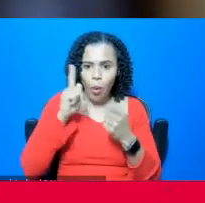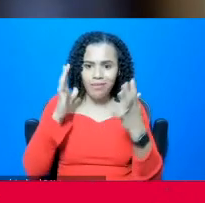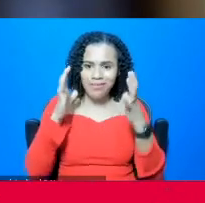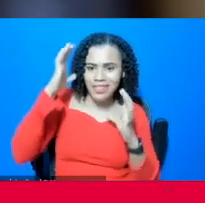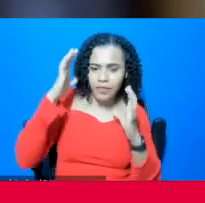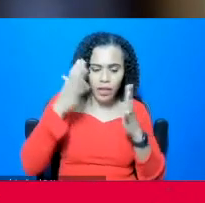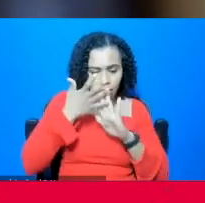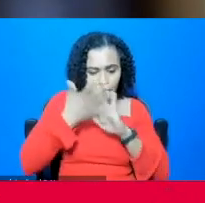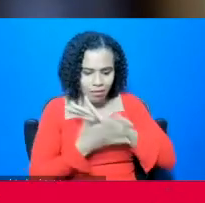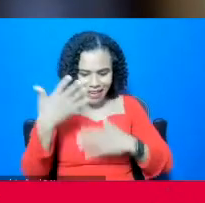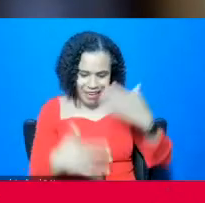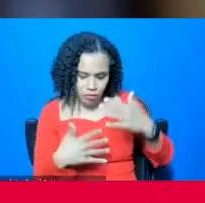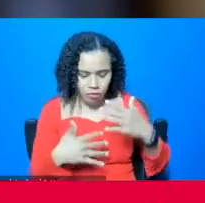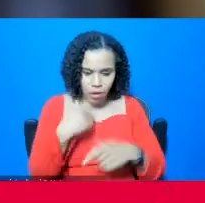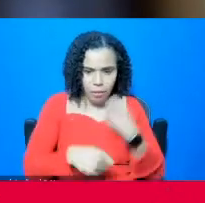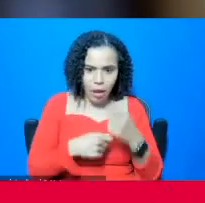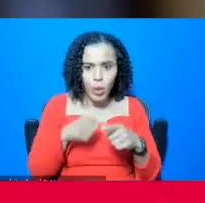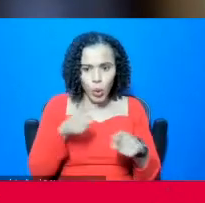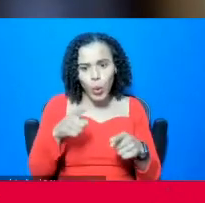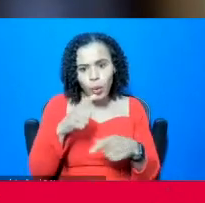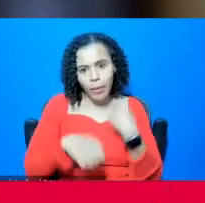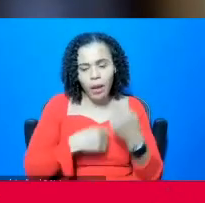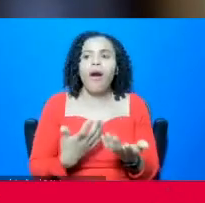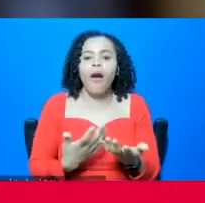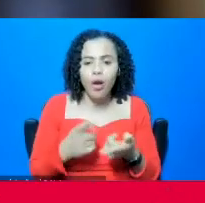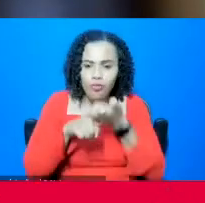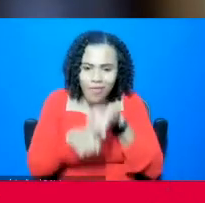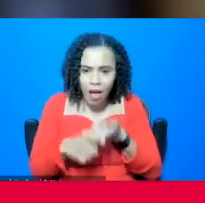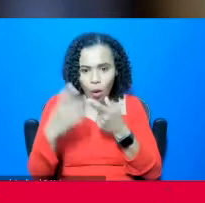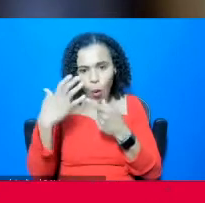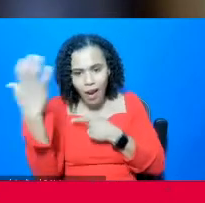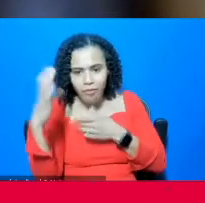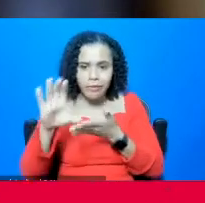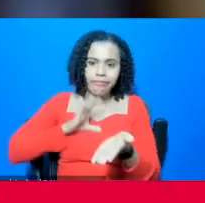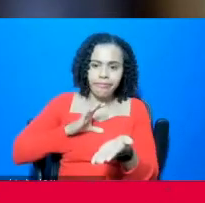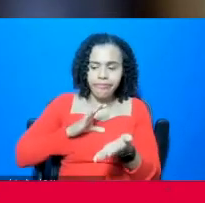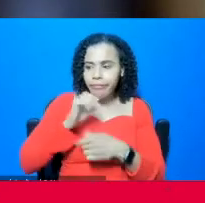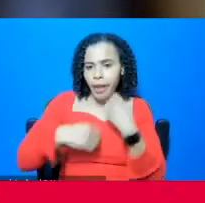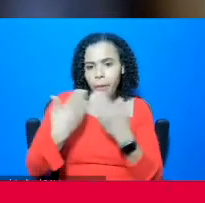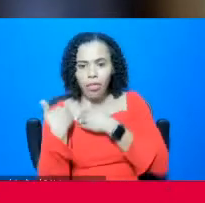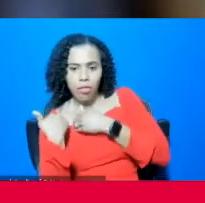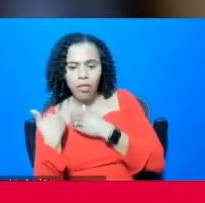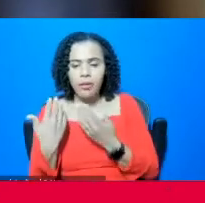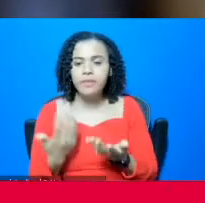community. And we've seen that through global imperial actions within all of the